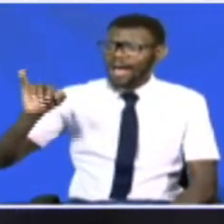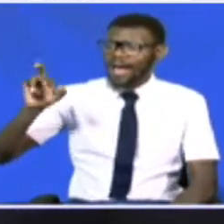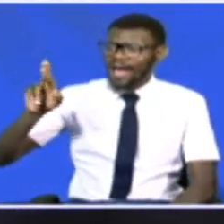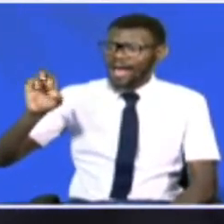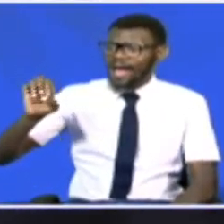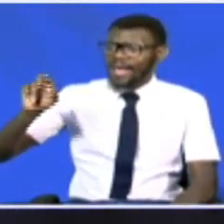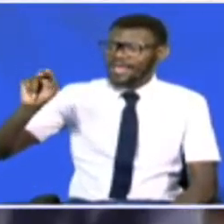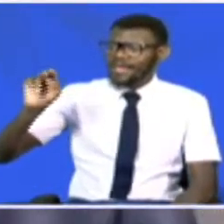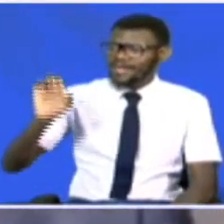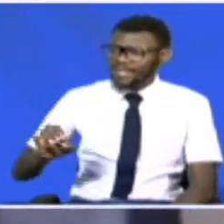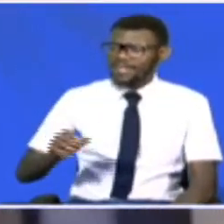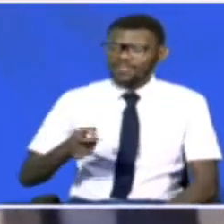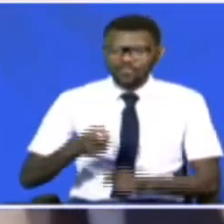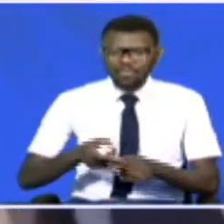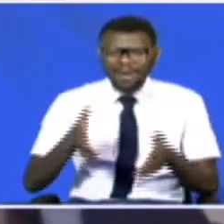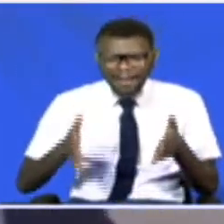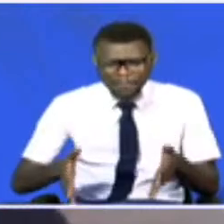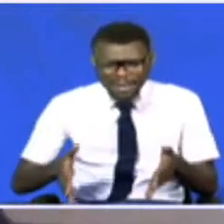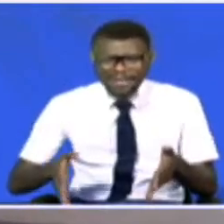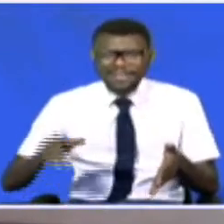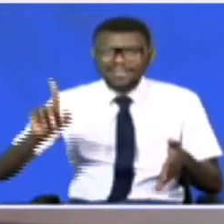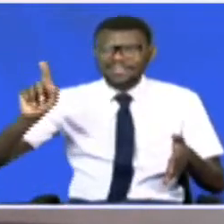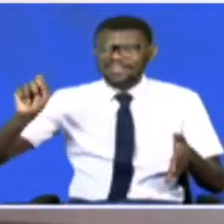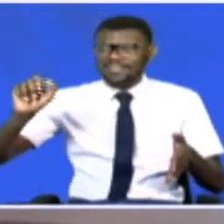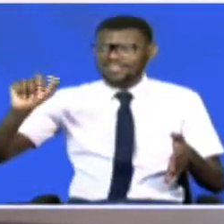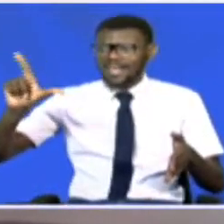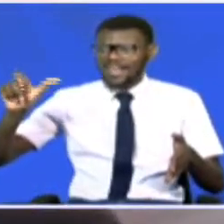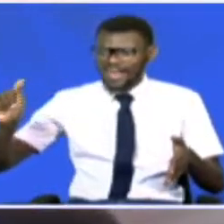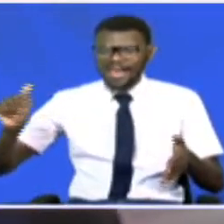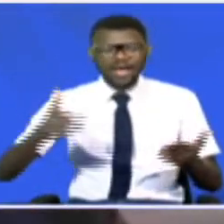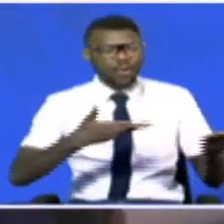wa hapa Tala. Karibu, Irene.